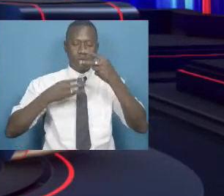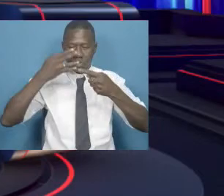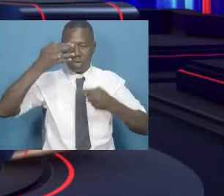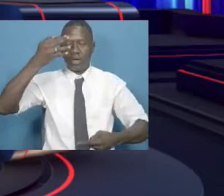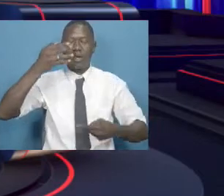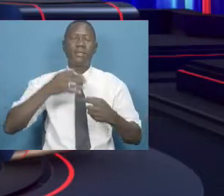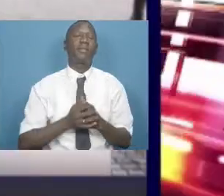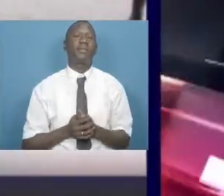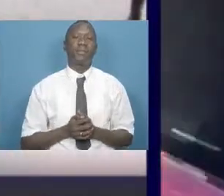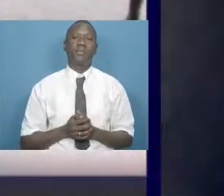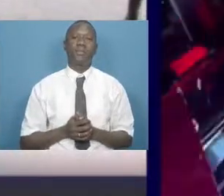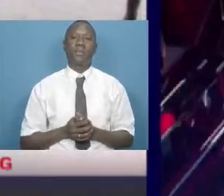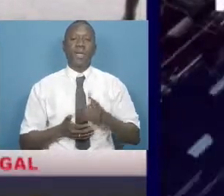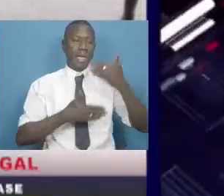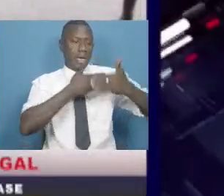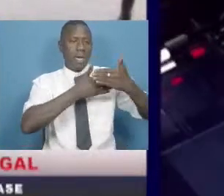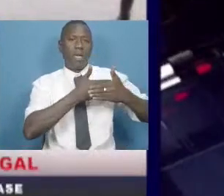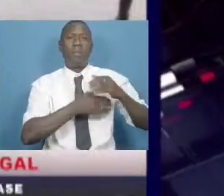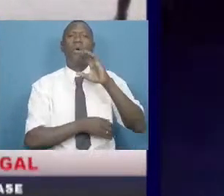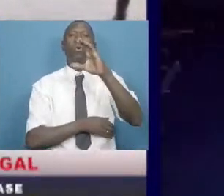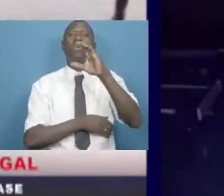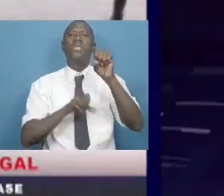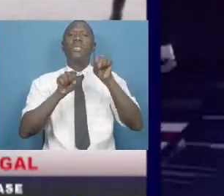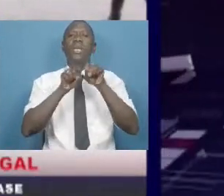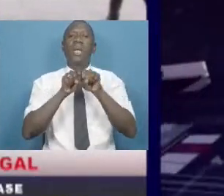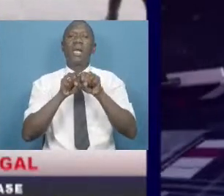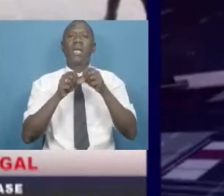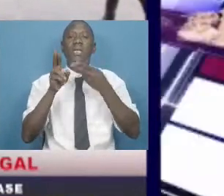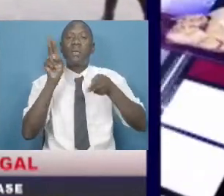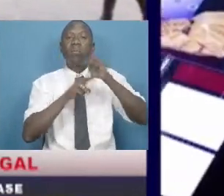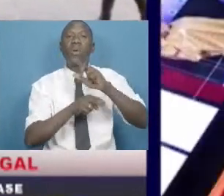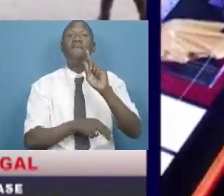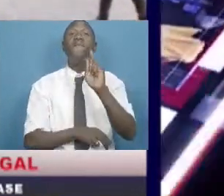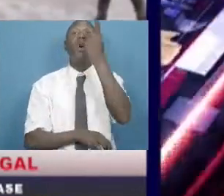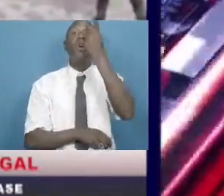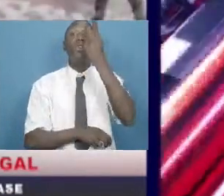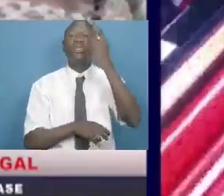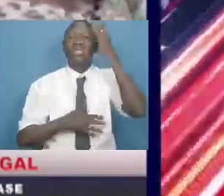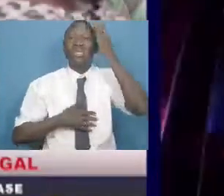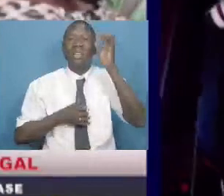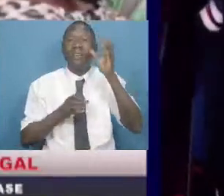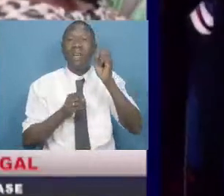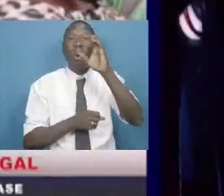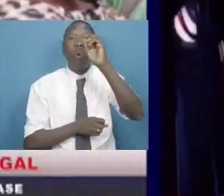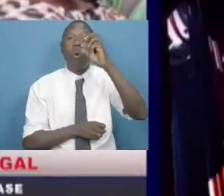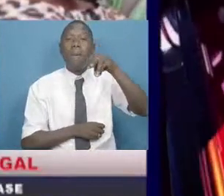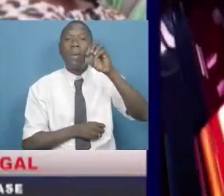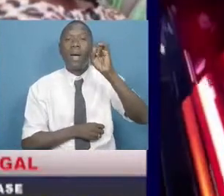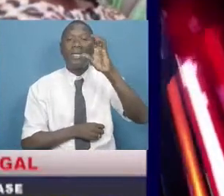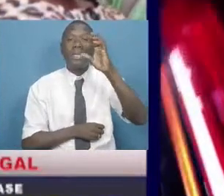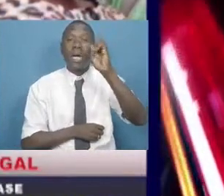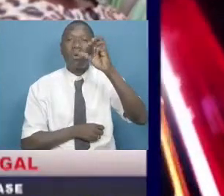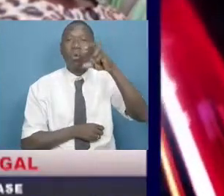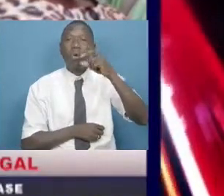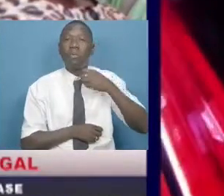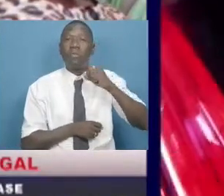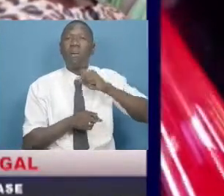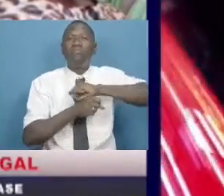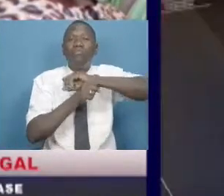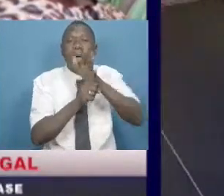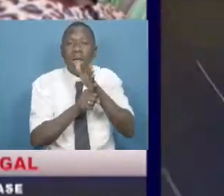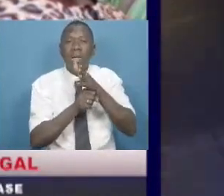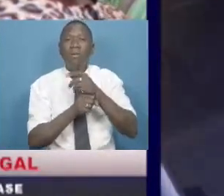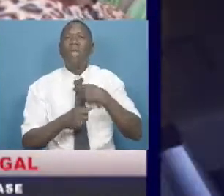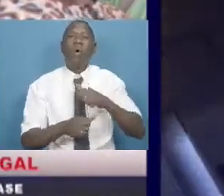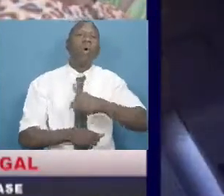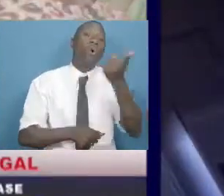headlines. Neighboring country Senegal has reported the first case of the Omicron variant of COVID-19,